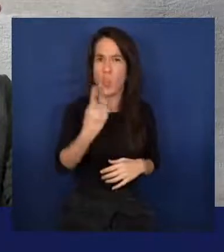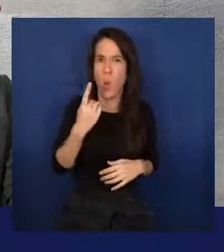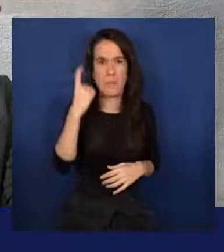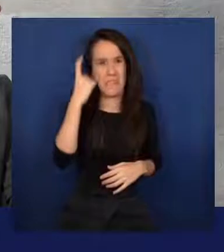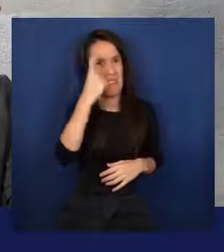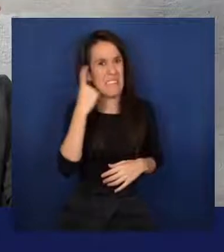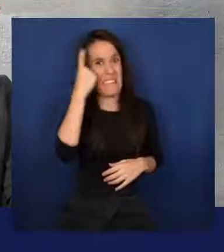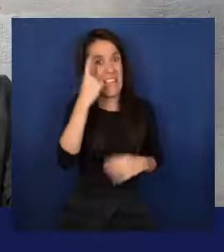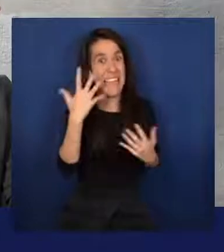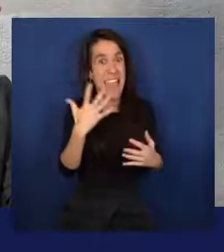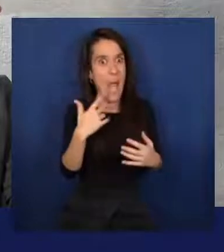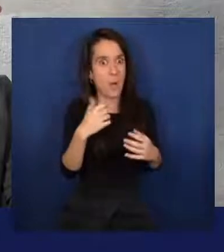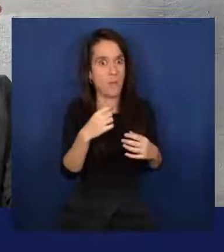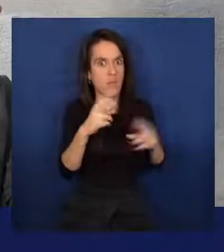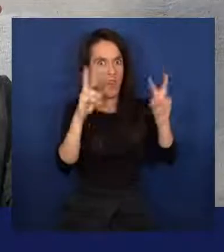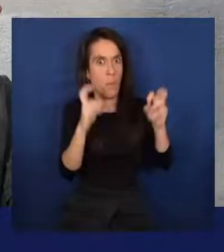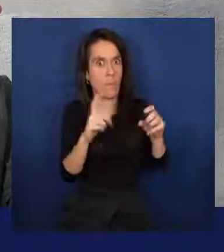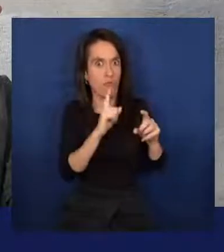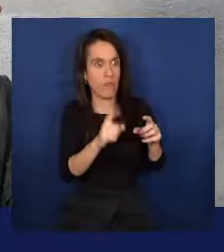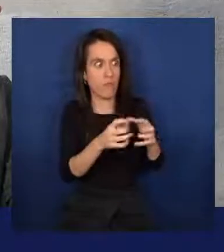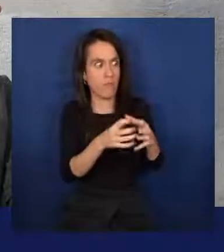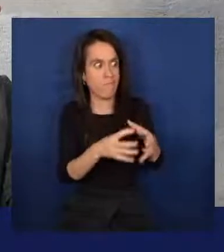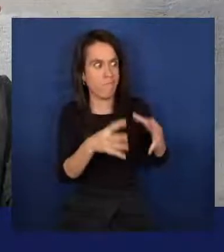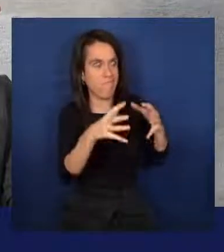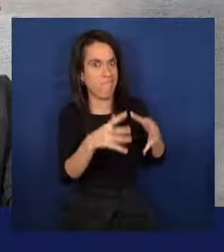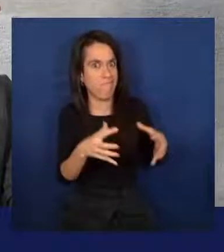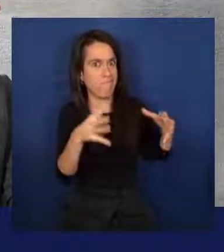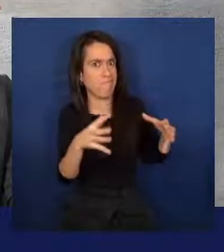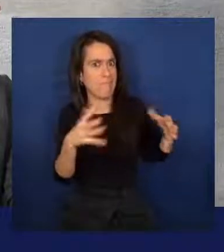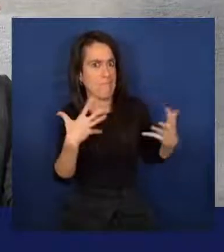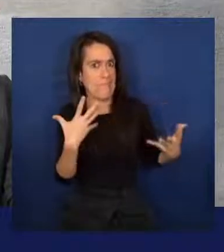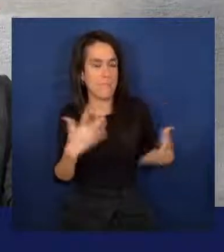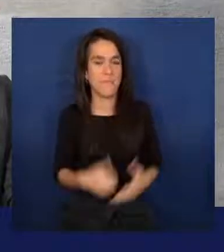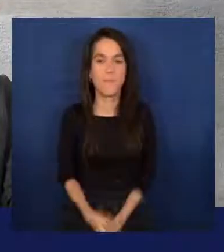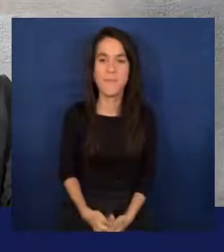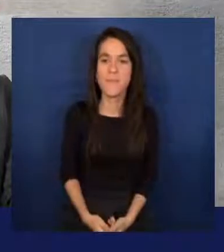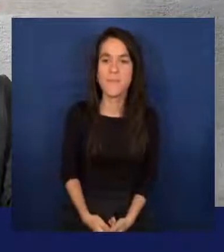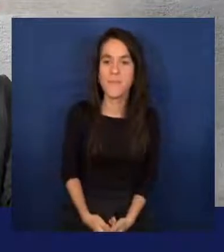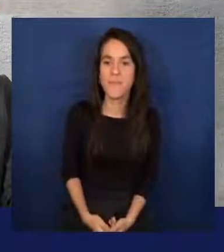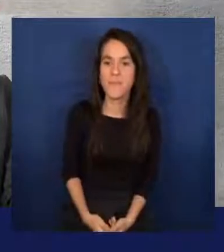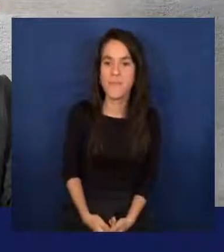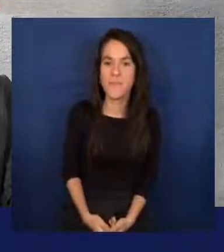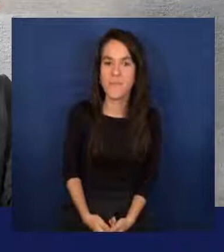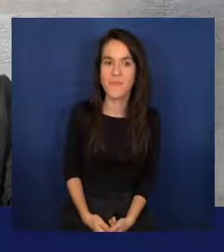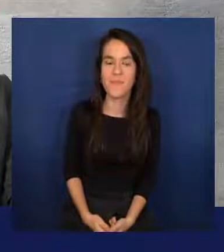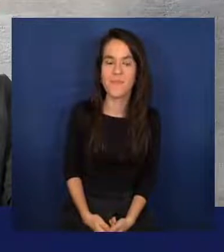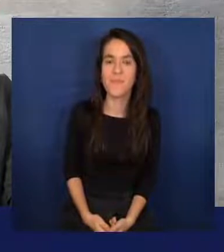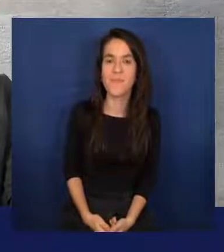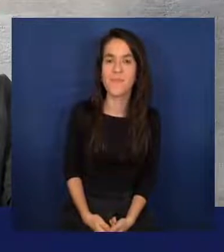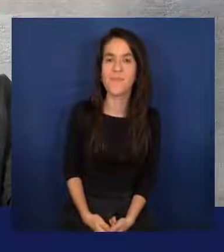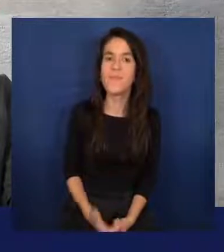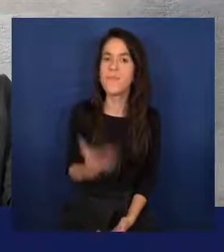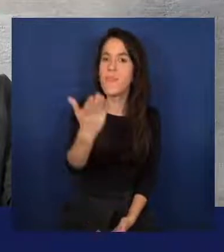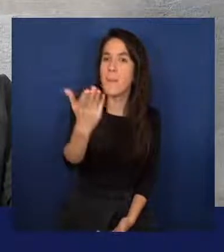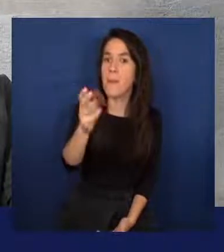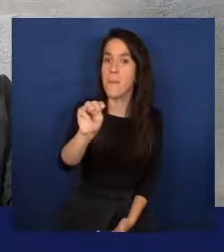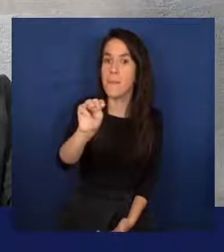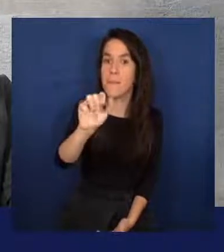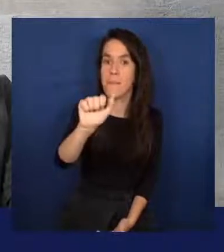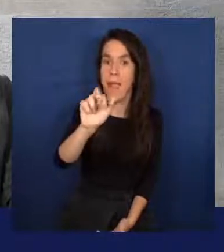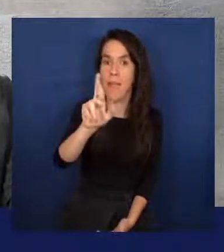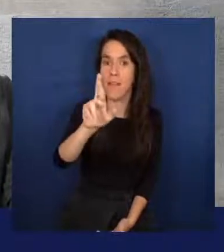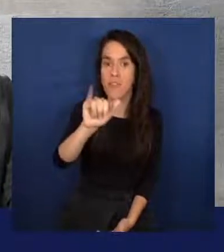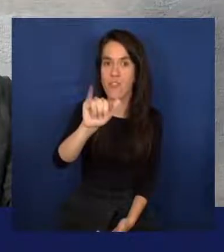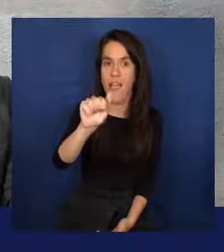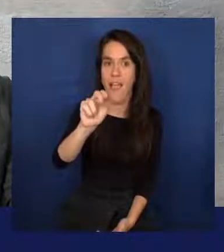more acute. Interesting. Marion, as you build stuff, because like clearly you build